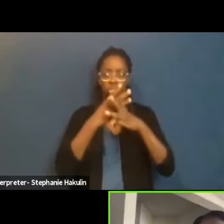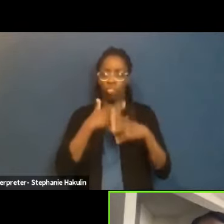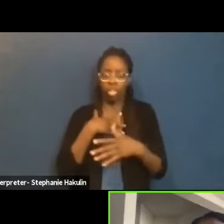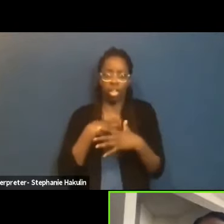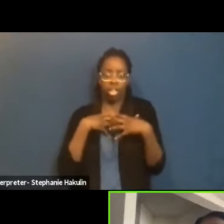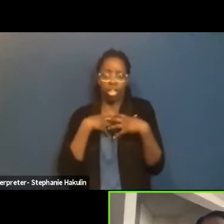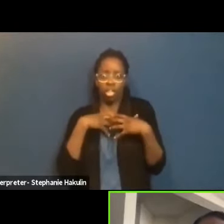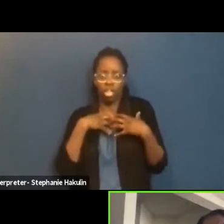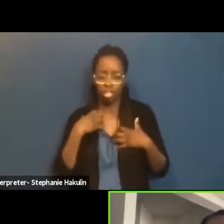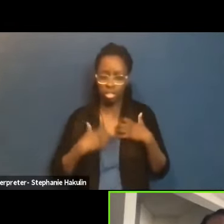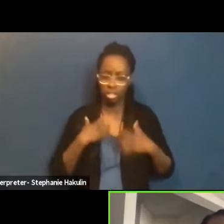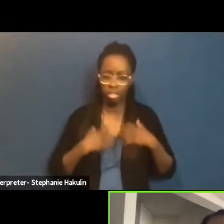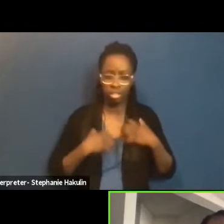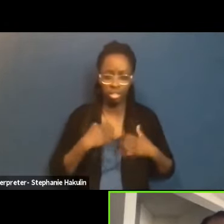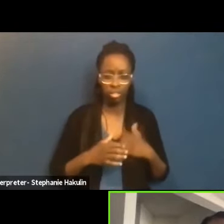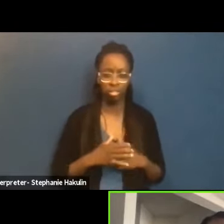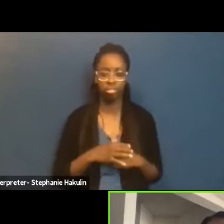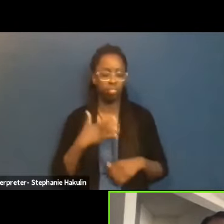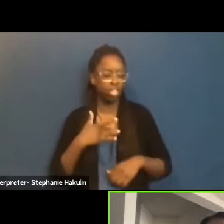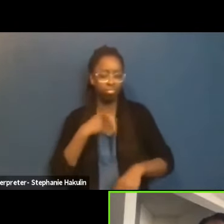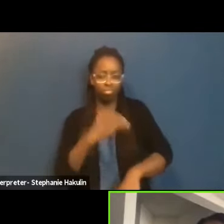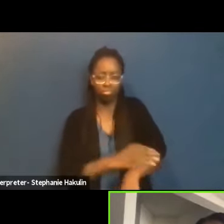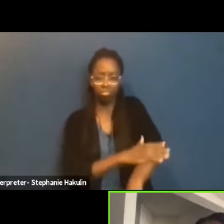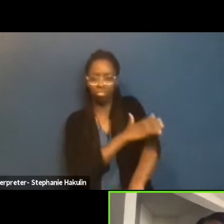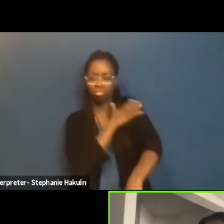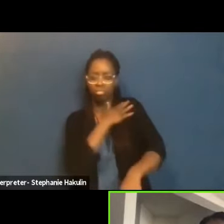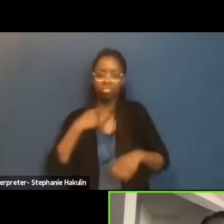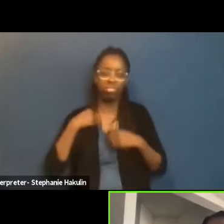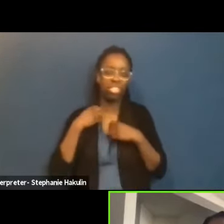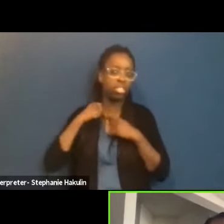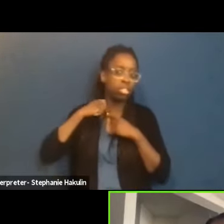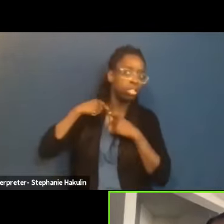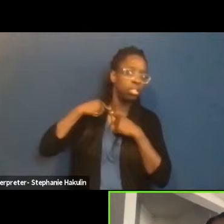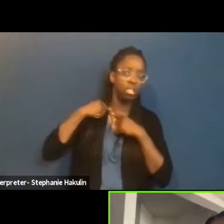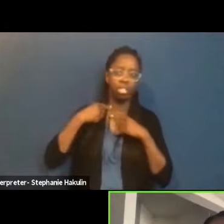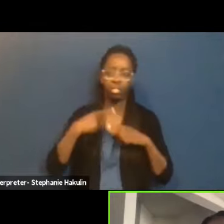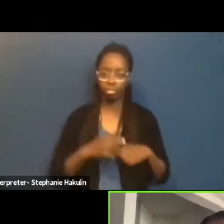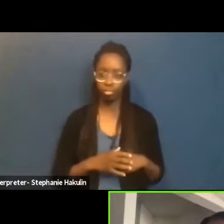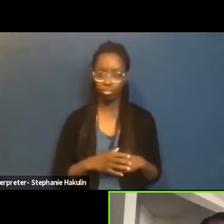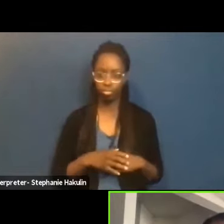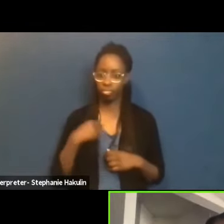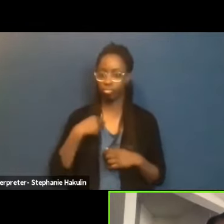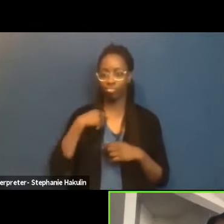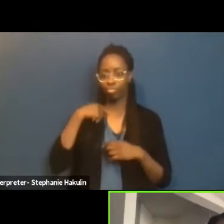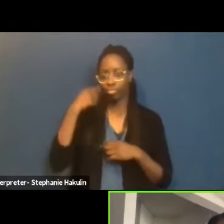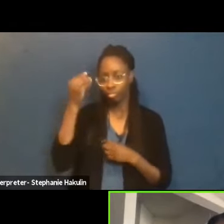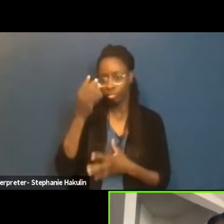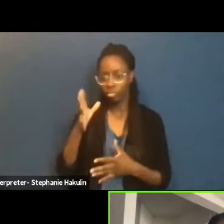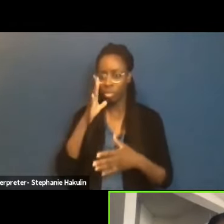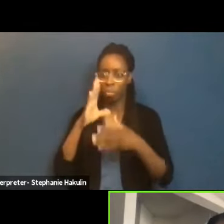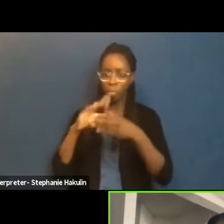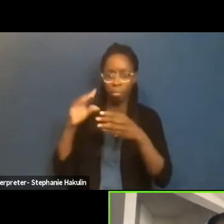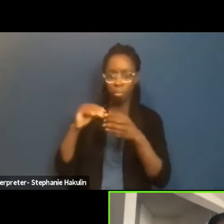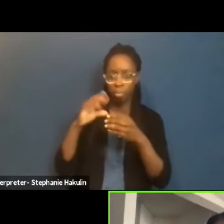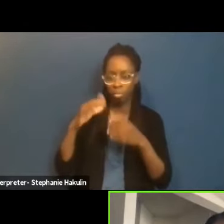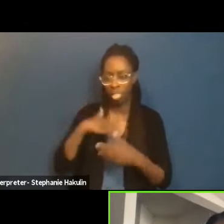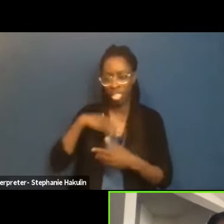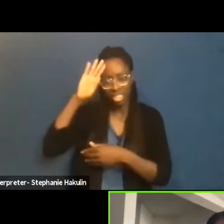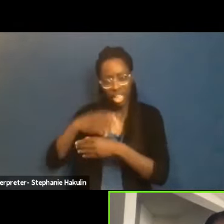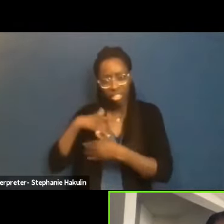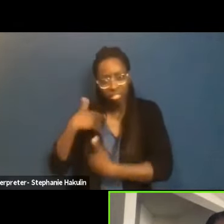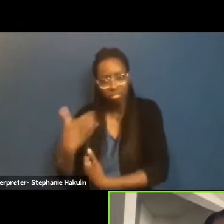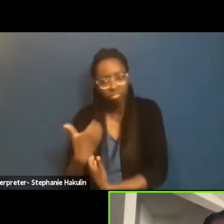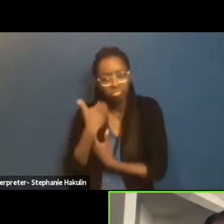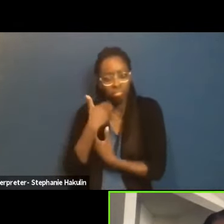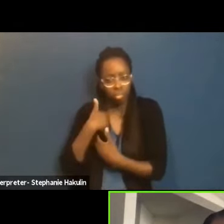you itch around your noose collar. How can you tell a mother holding her son in a delivery room, praying that his skin doesn't